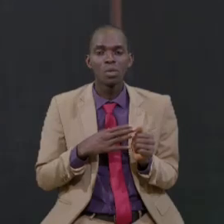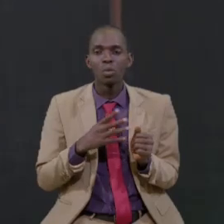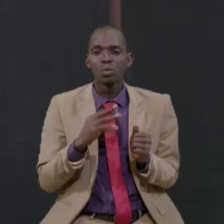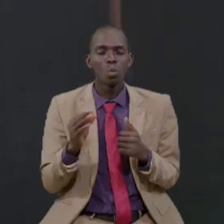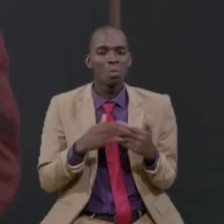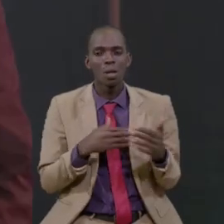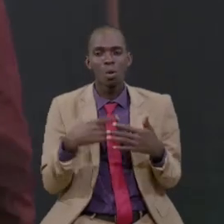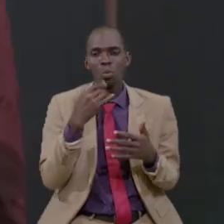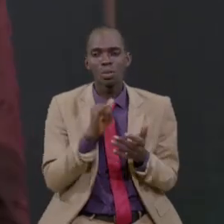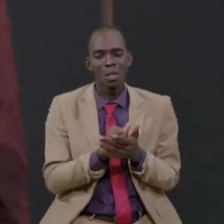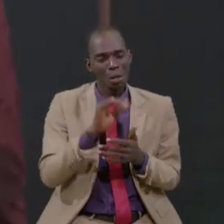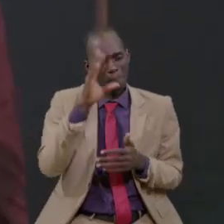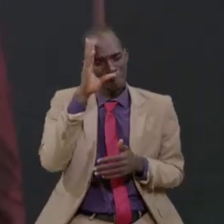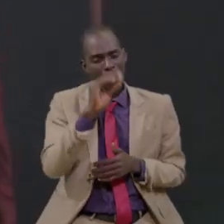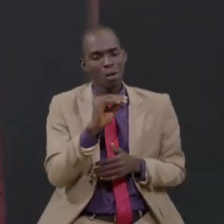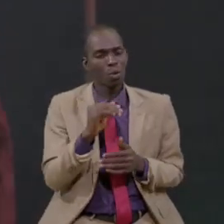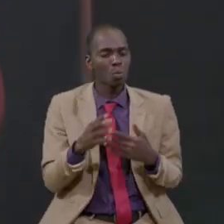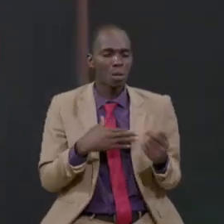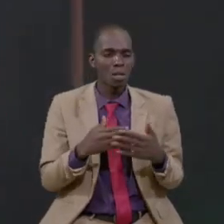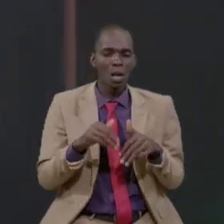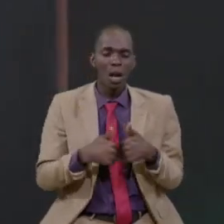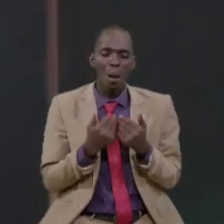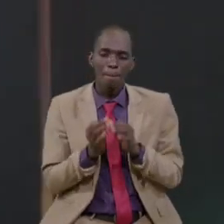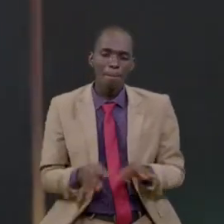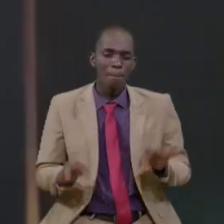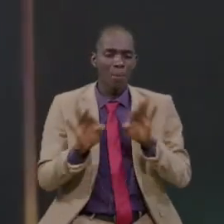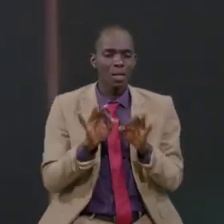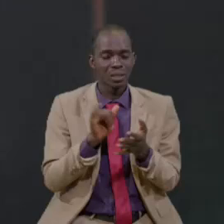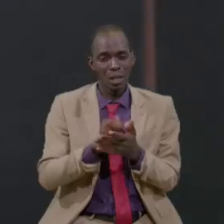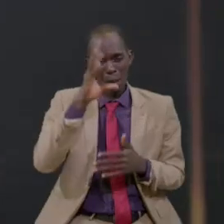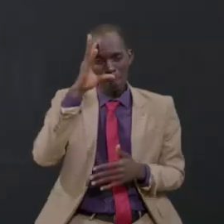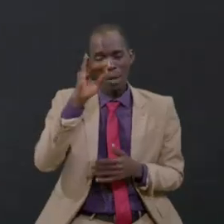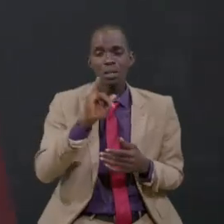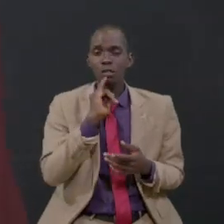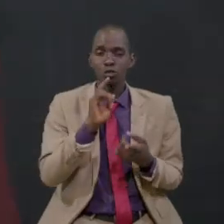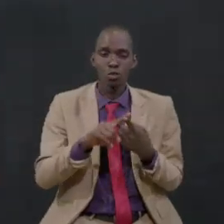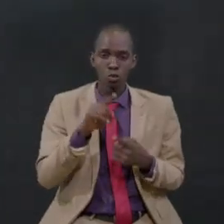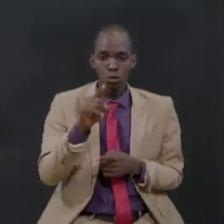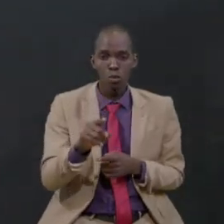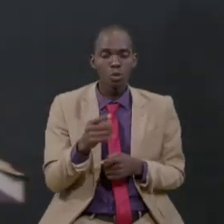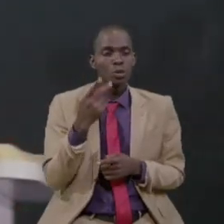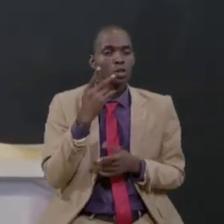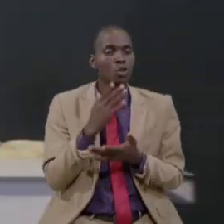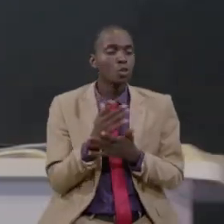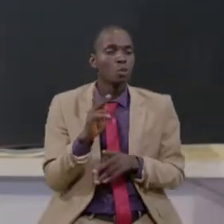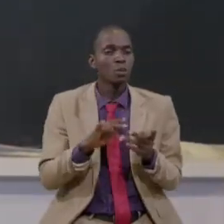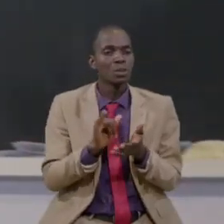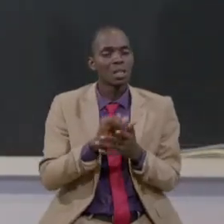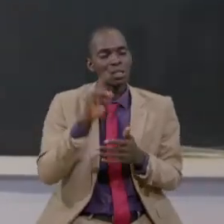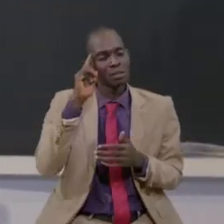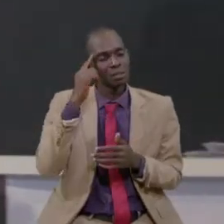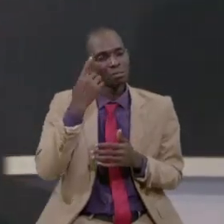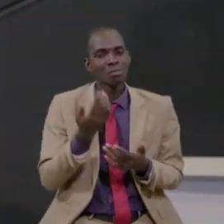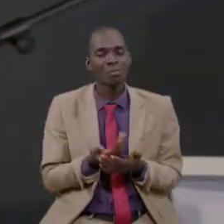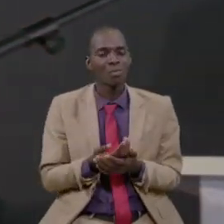matter how useful that man is, you see, there are people that think that this man is